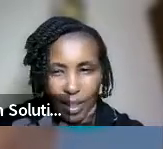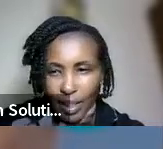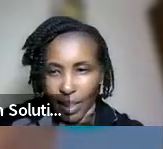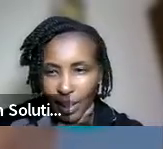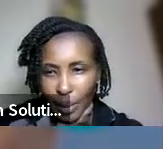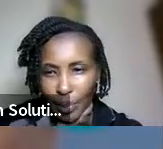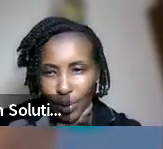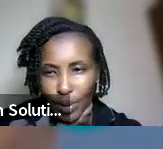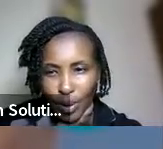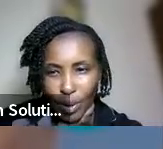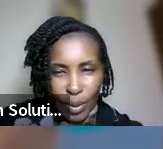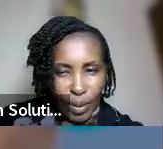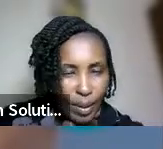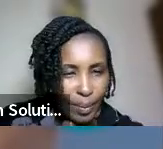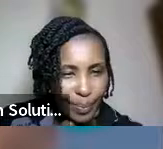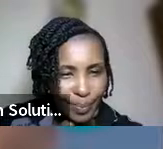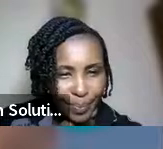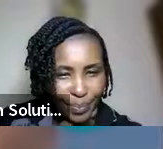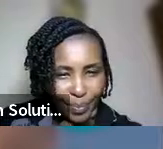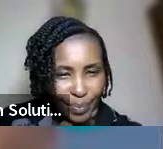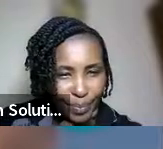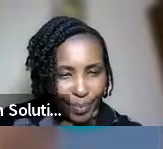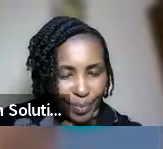Yeah, we're just reading the captions, no sound.